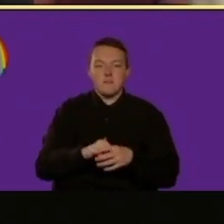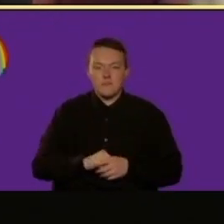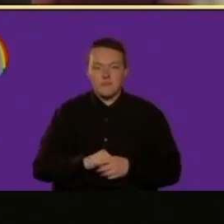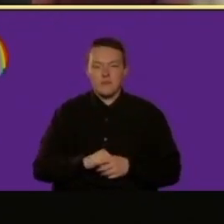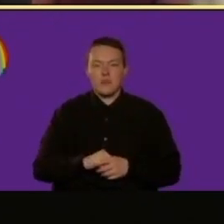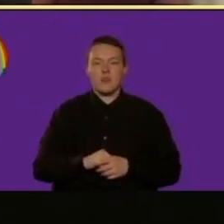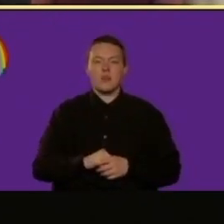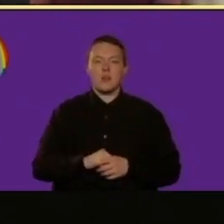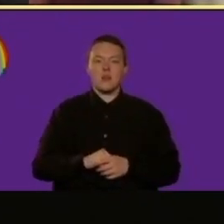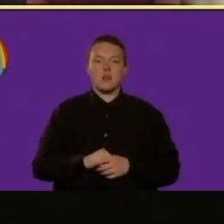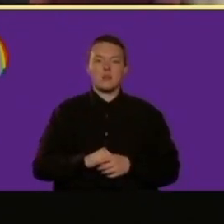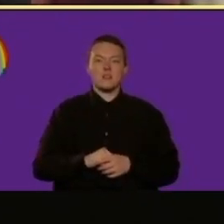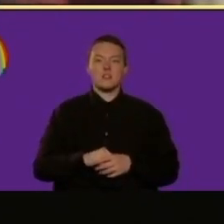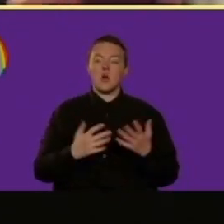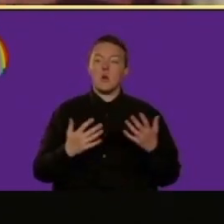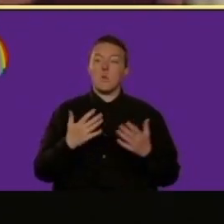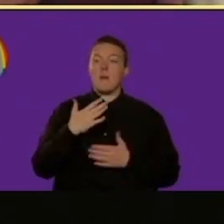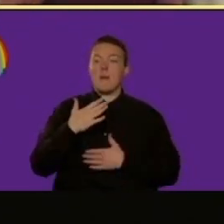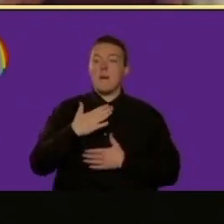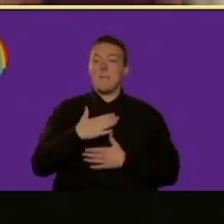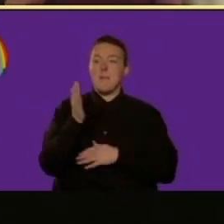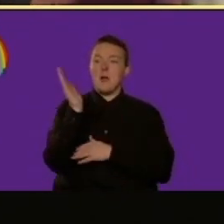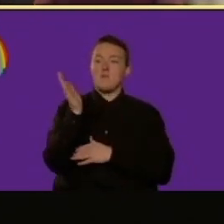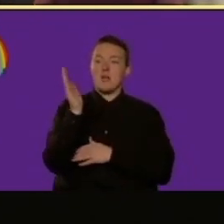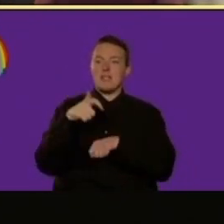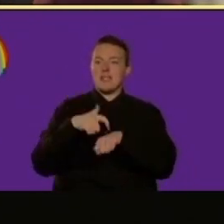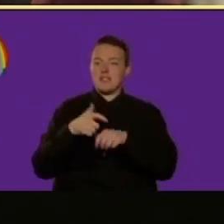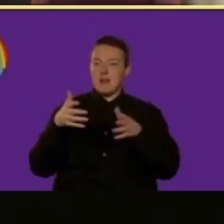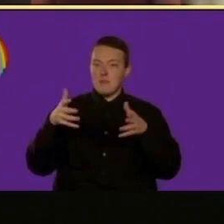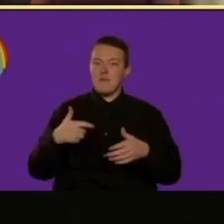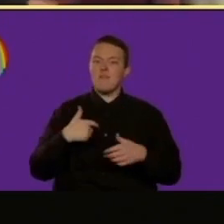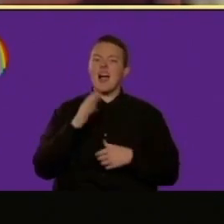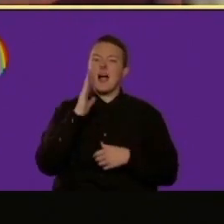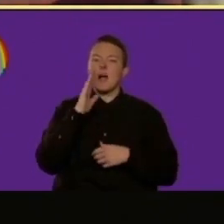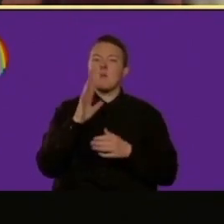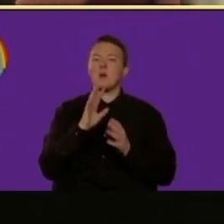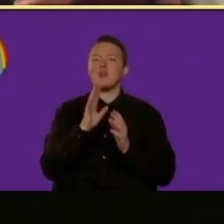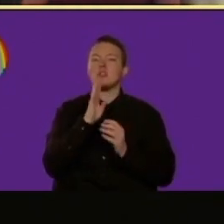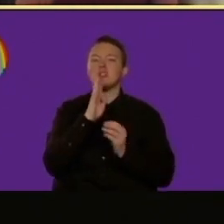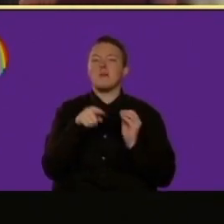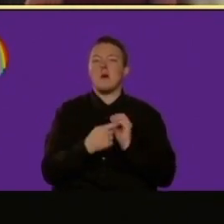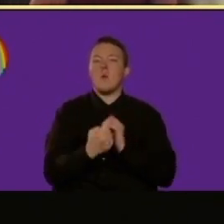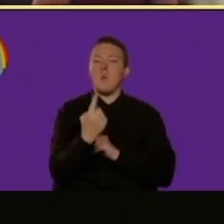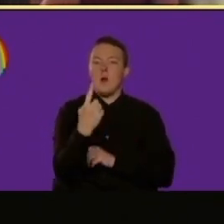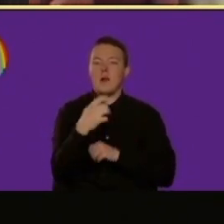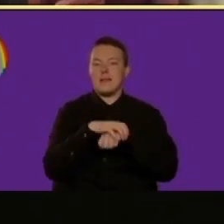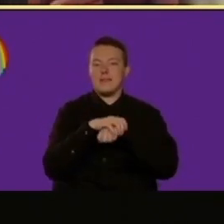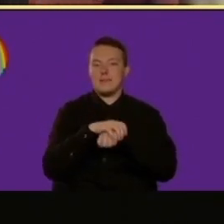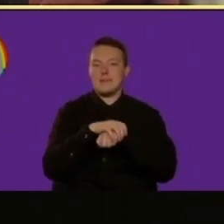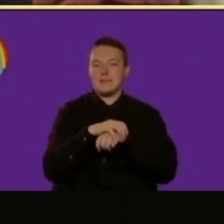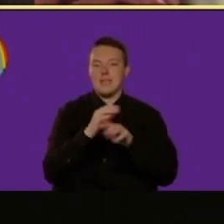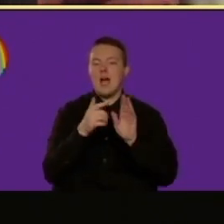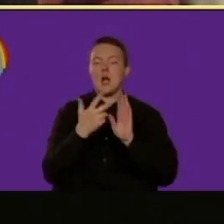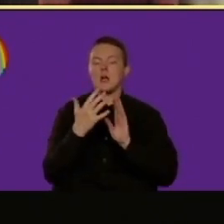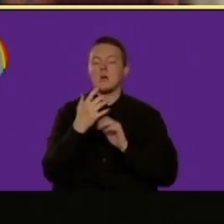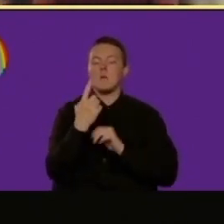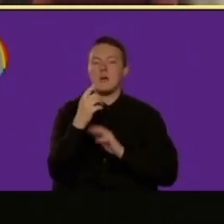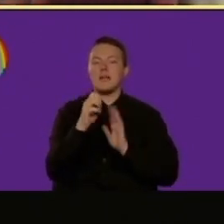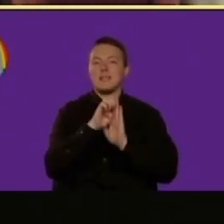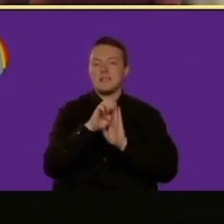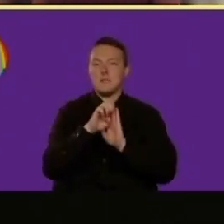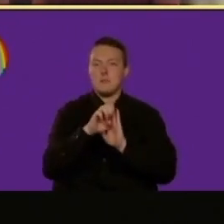in the process. First, we asked two students to go in front of the classroom, and